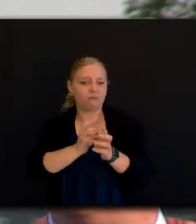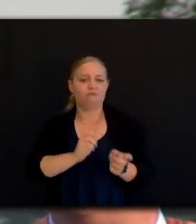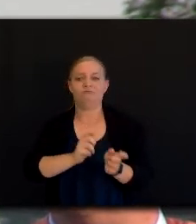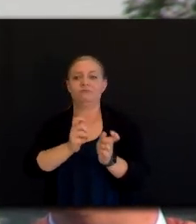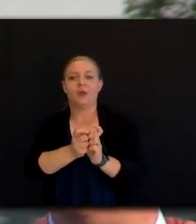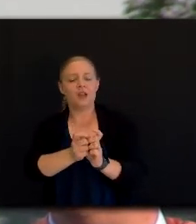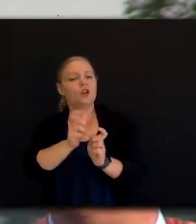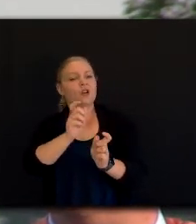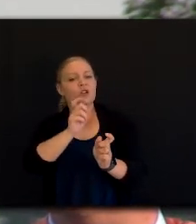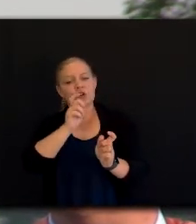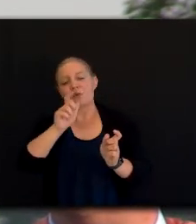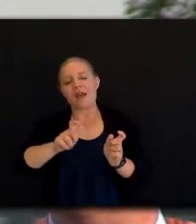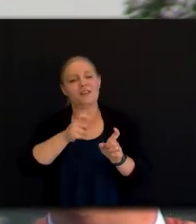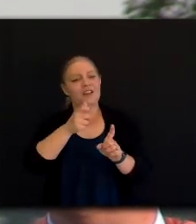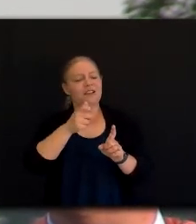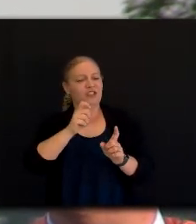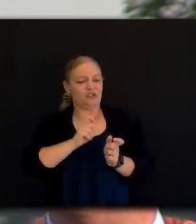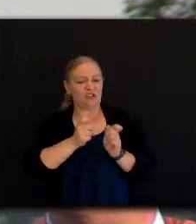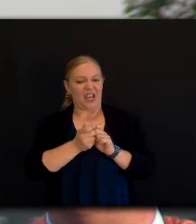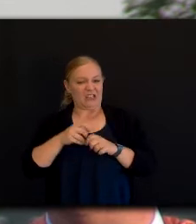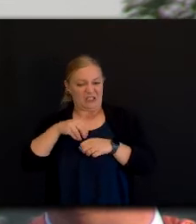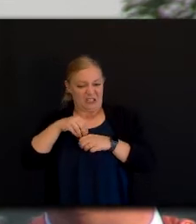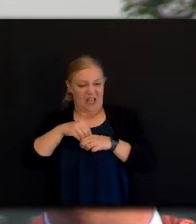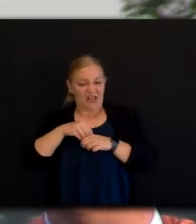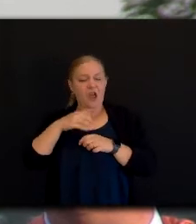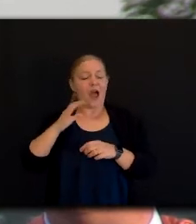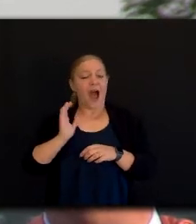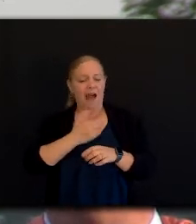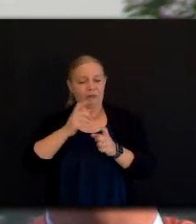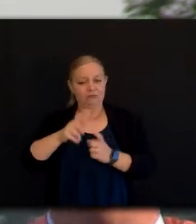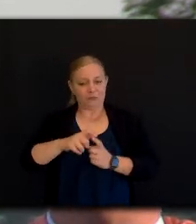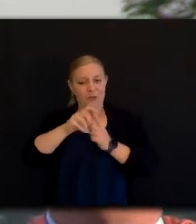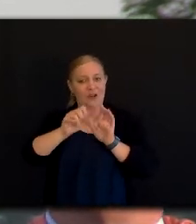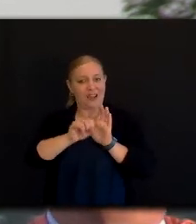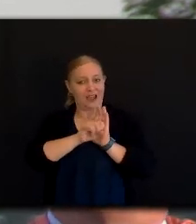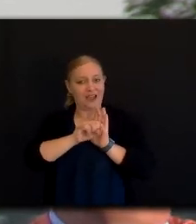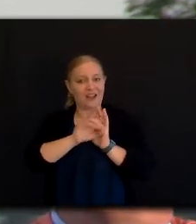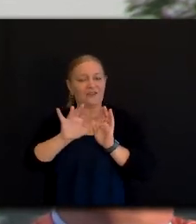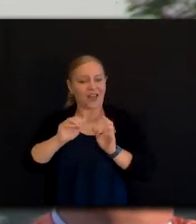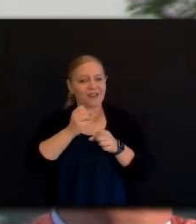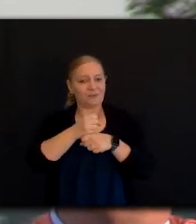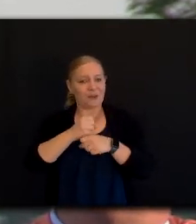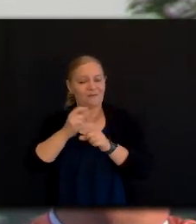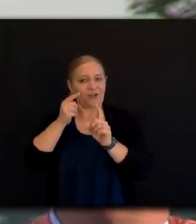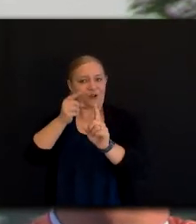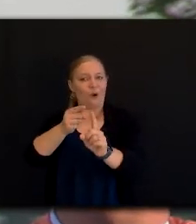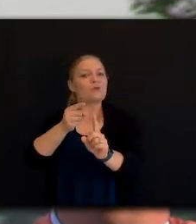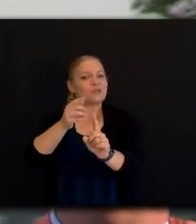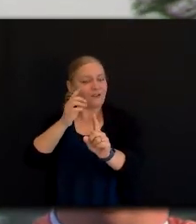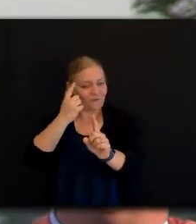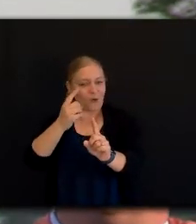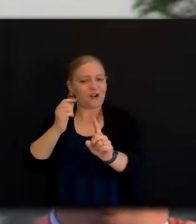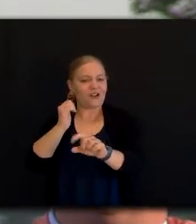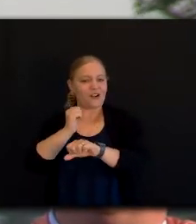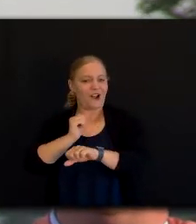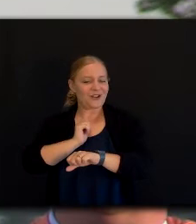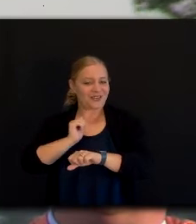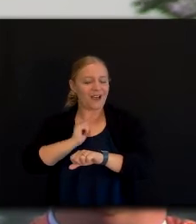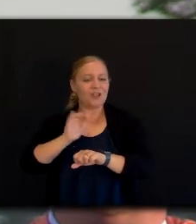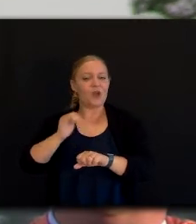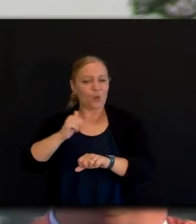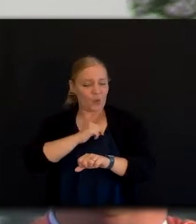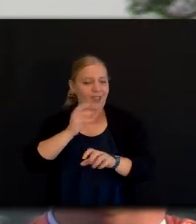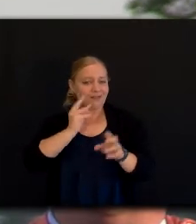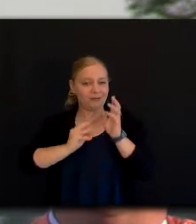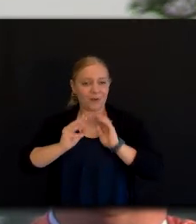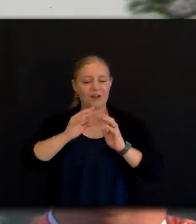to change who you are. Our unique identities have created the goals that we set for ourselves. We all experience a diversity of purposes